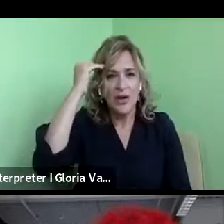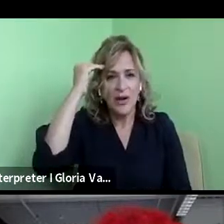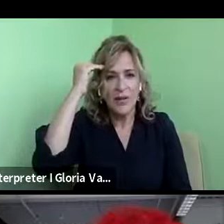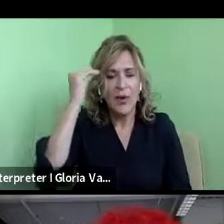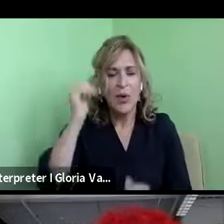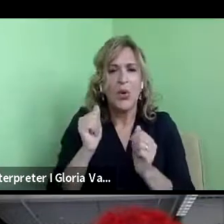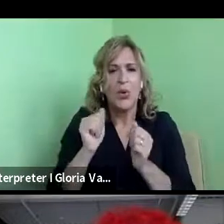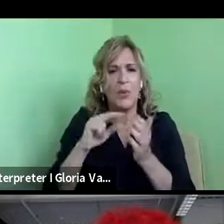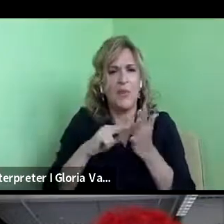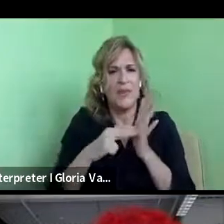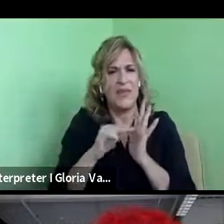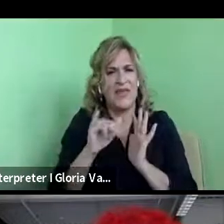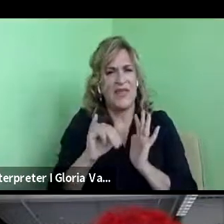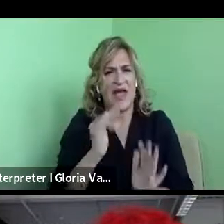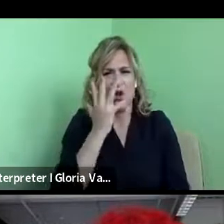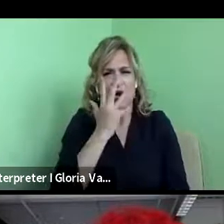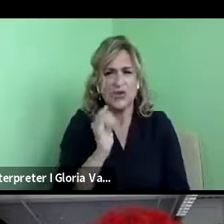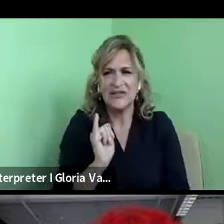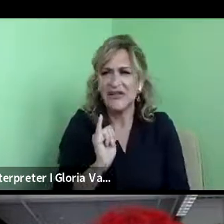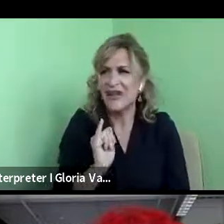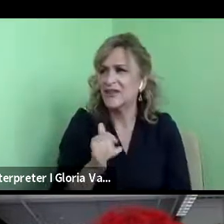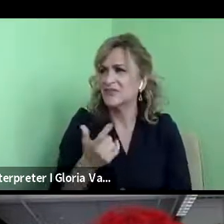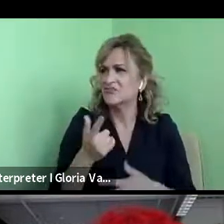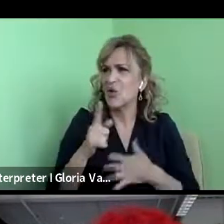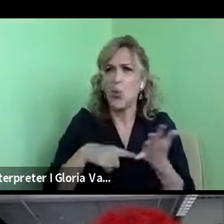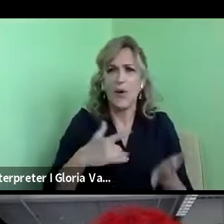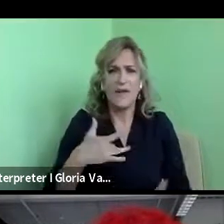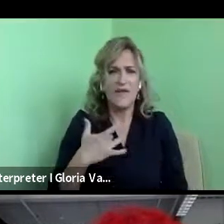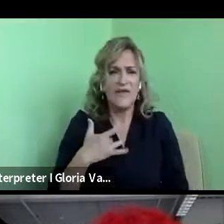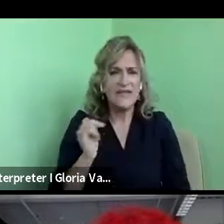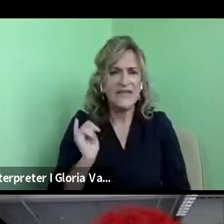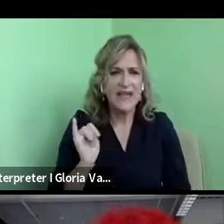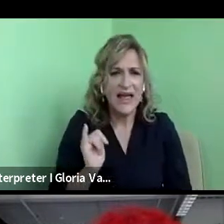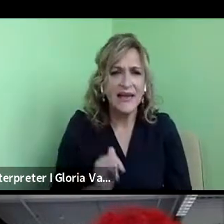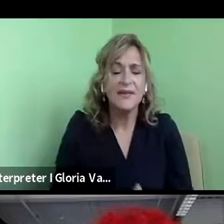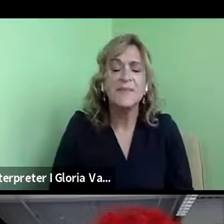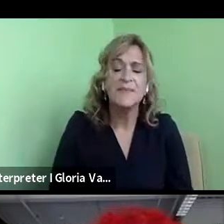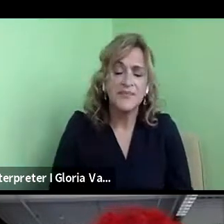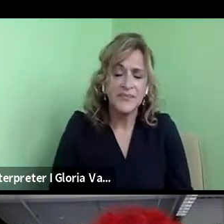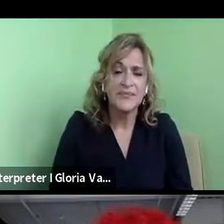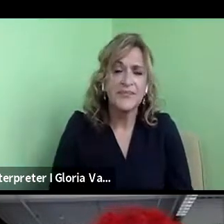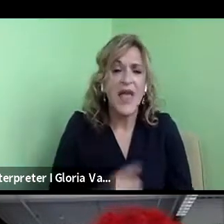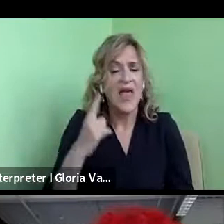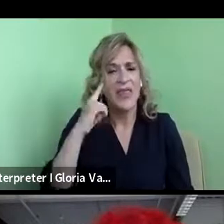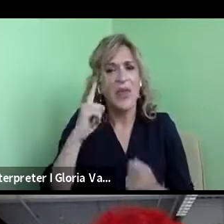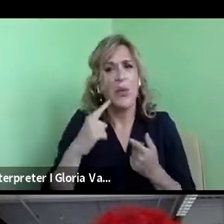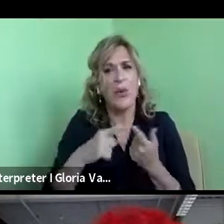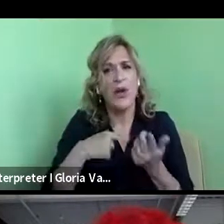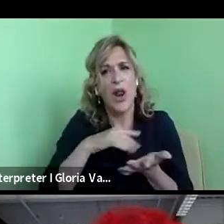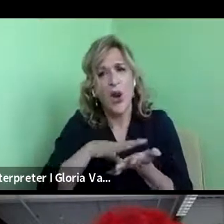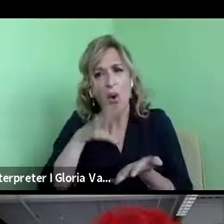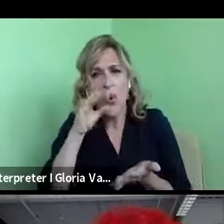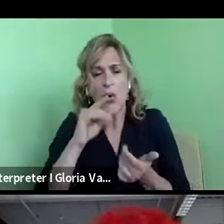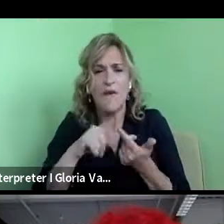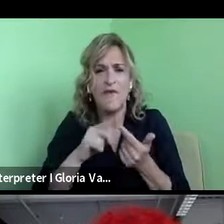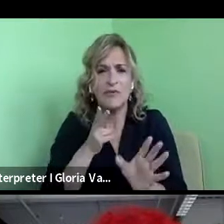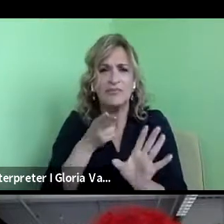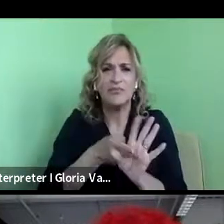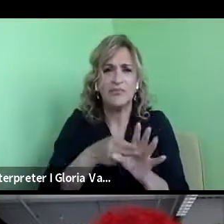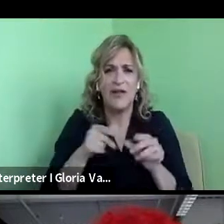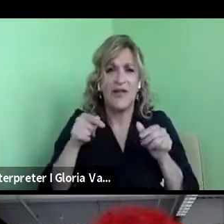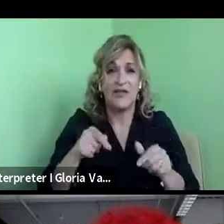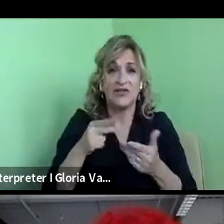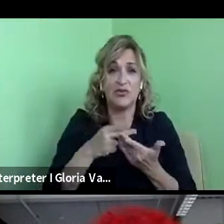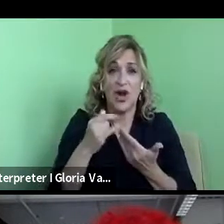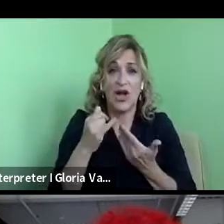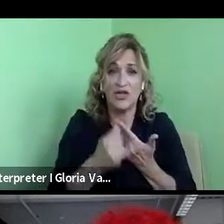what that even looks like or feels like. So, I mean, I think what I also learned from participating in this project is